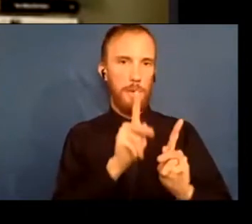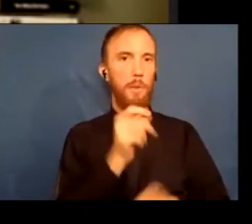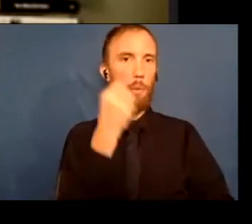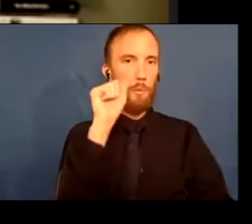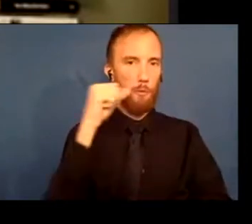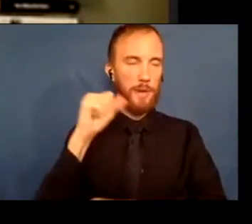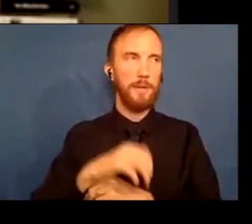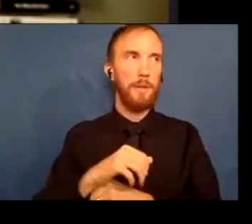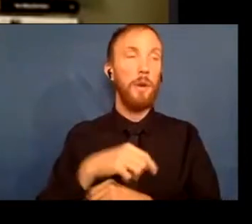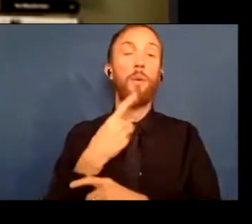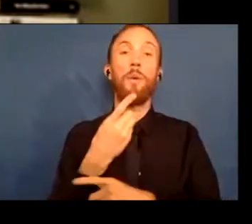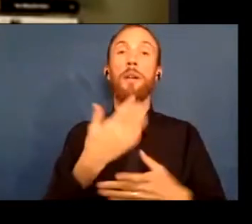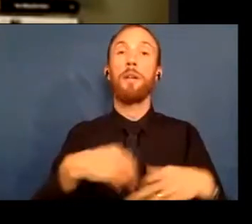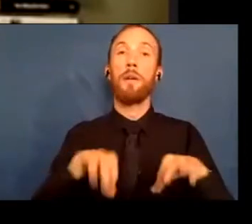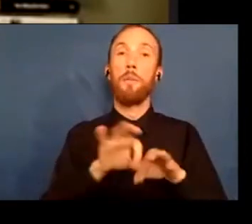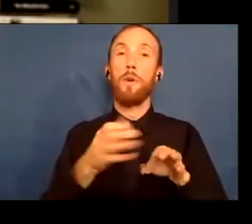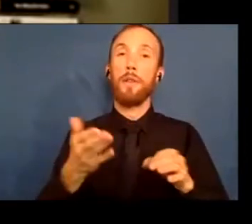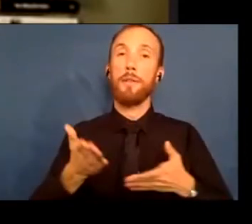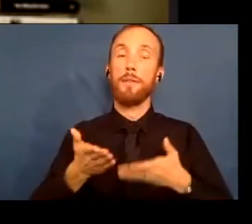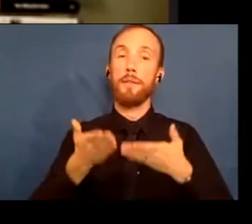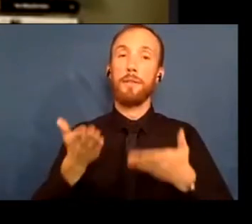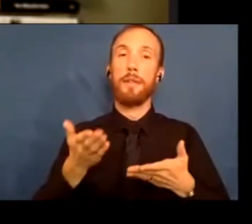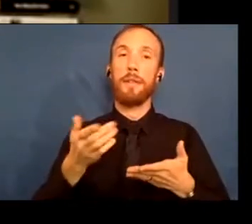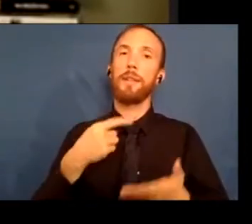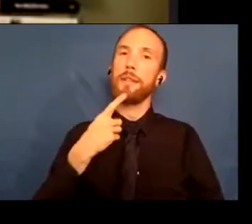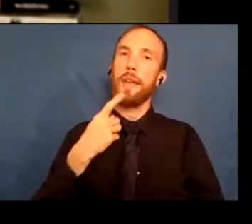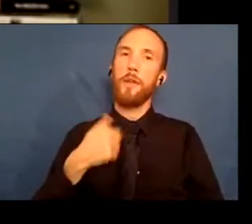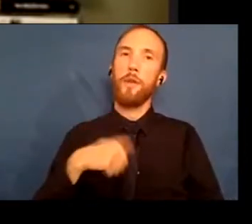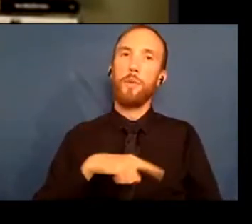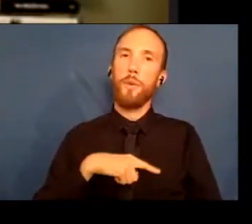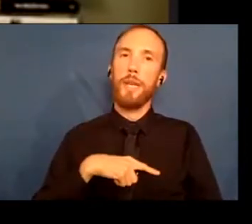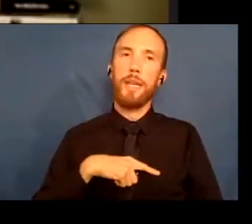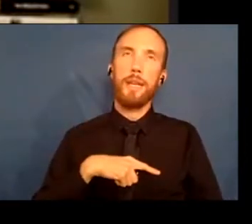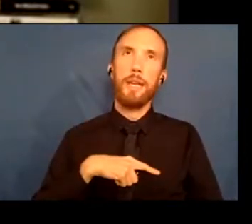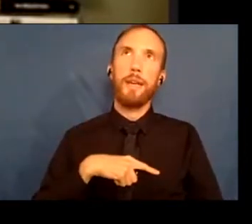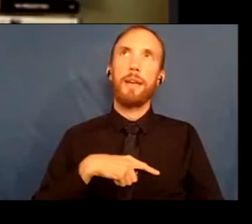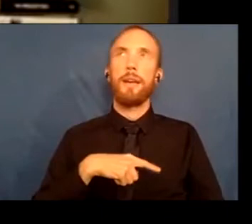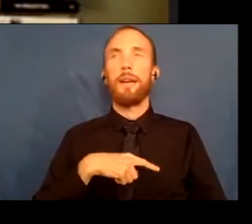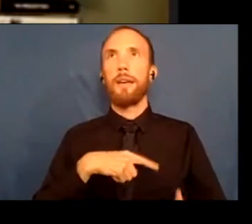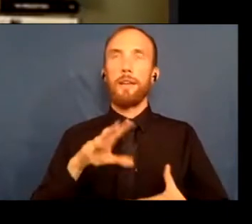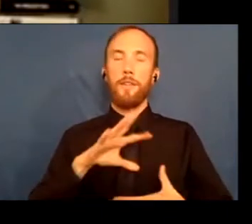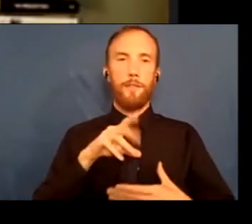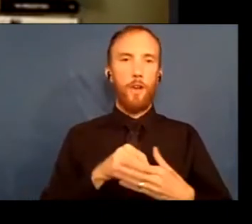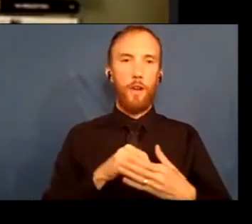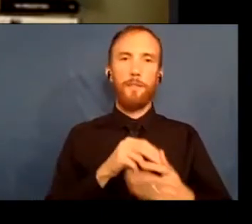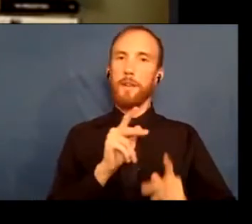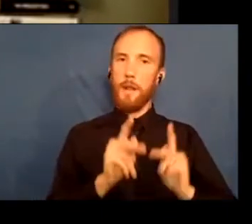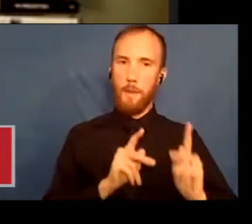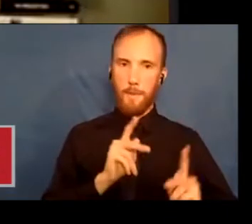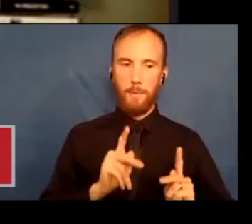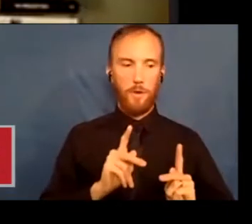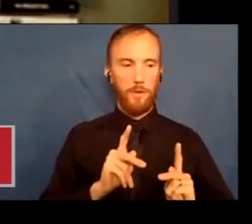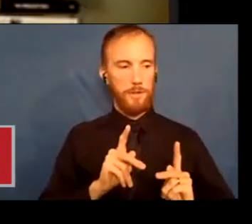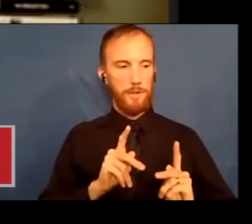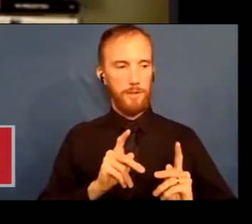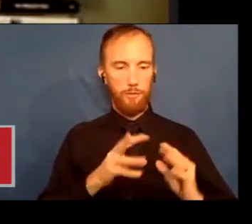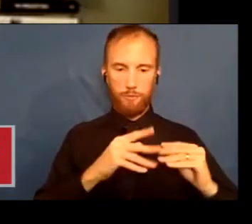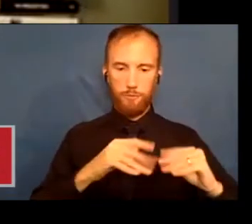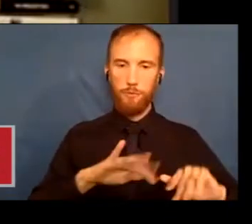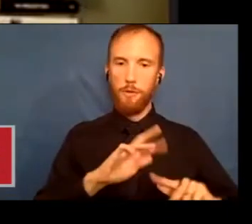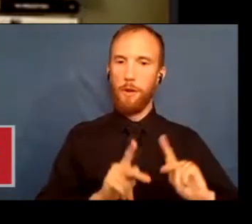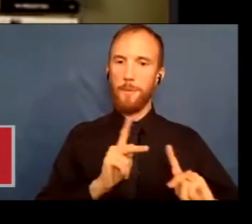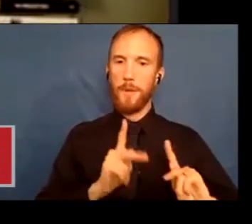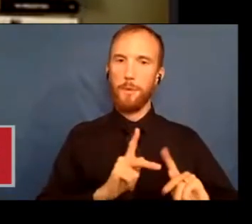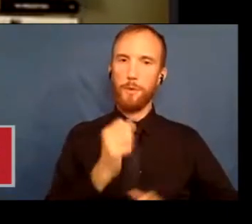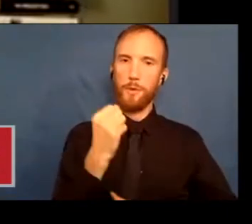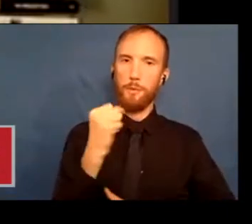table was we don't, as people's movements, as political organizations, we don't fully